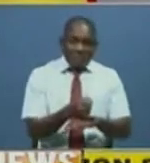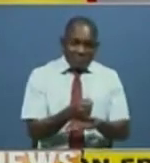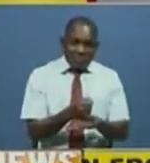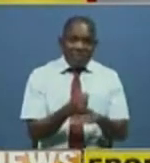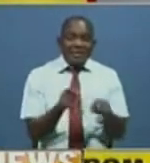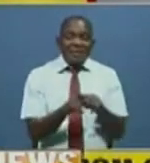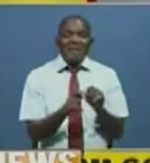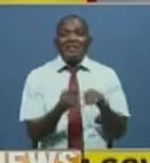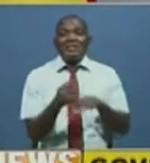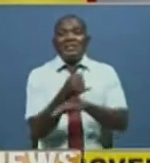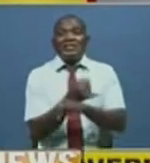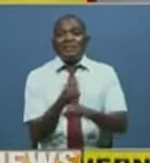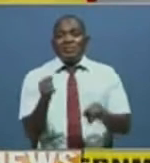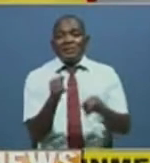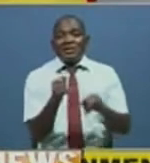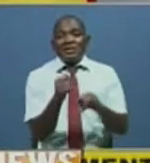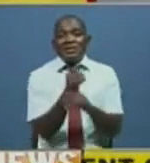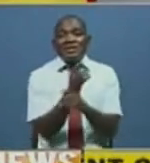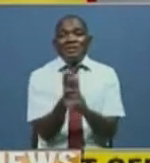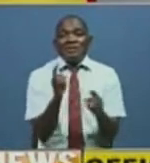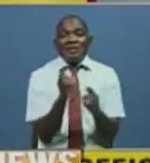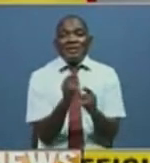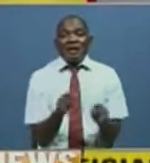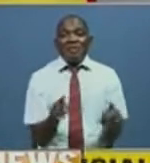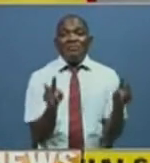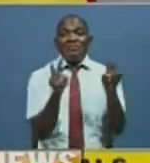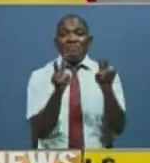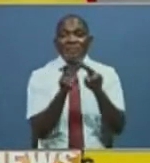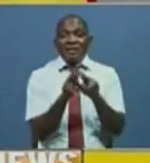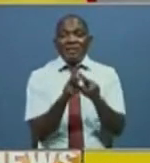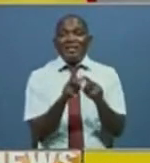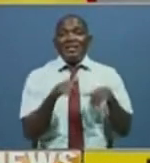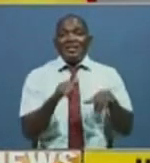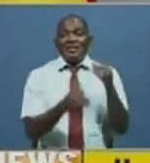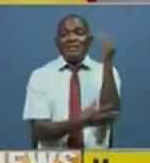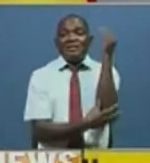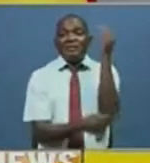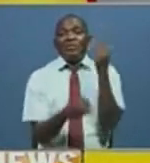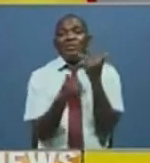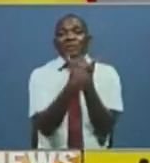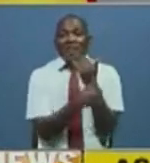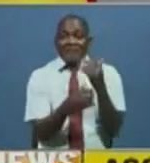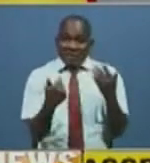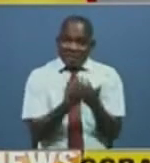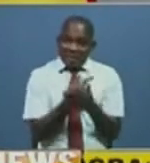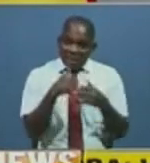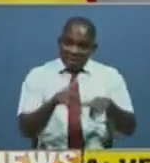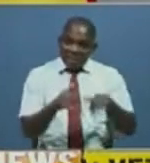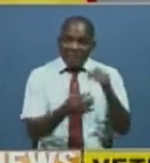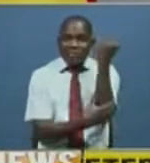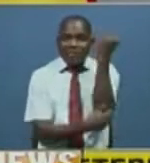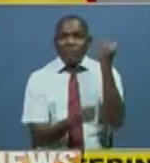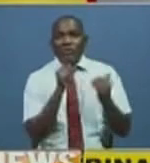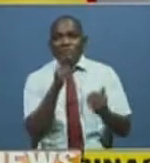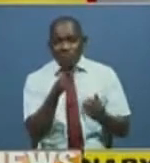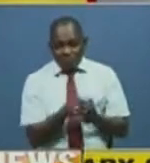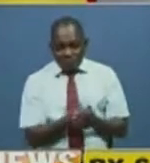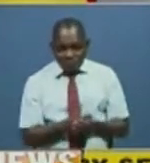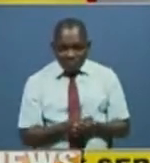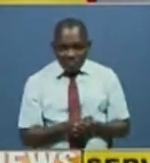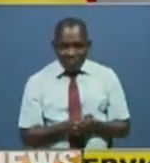and democratic values in poor countries, essentially our country is still a poor country,